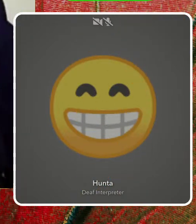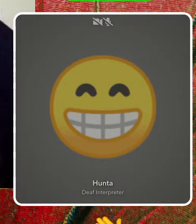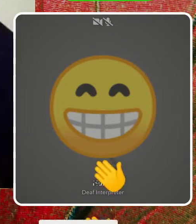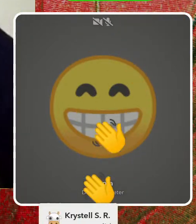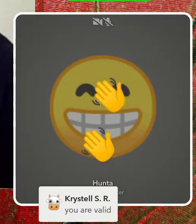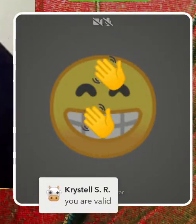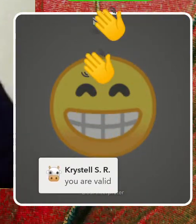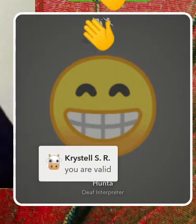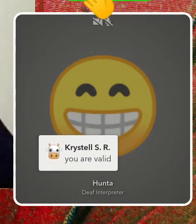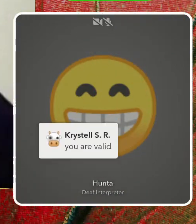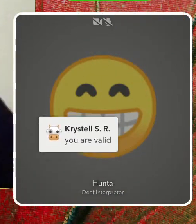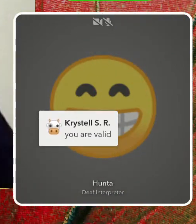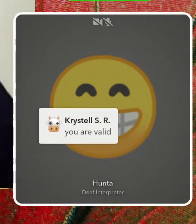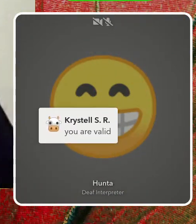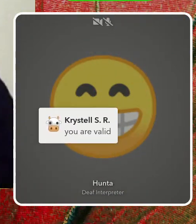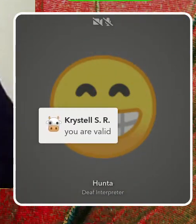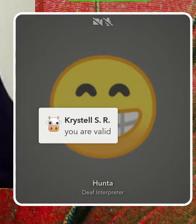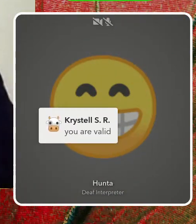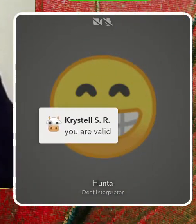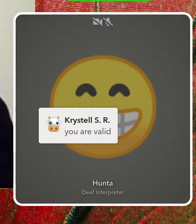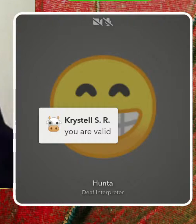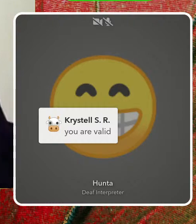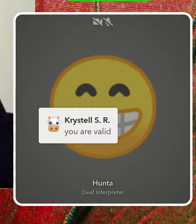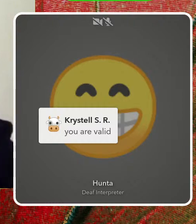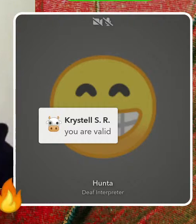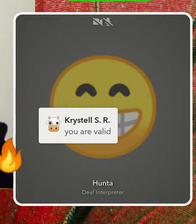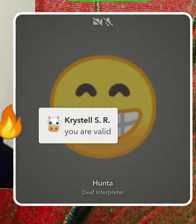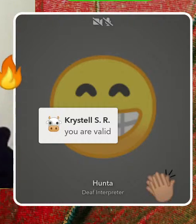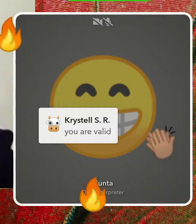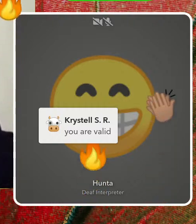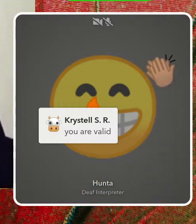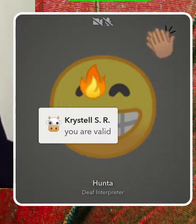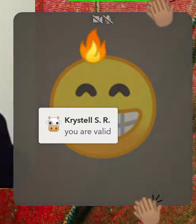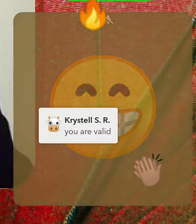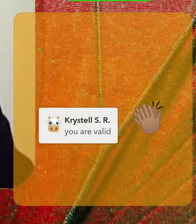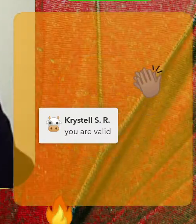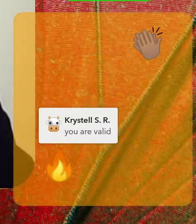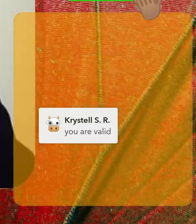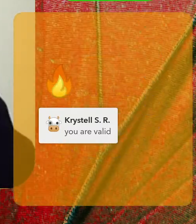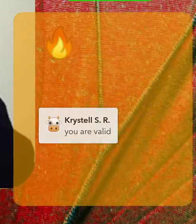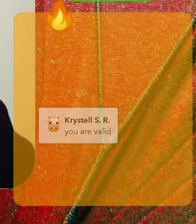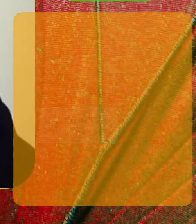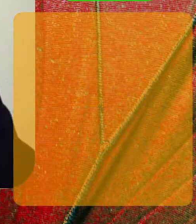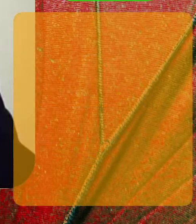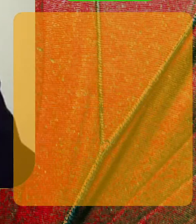Yeah. Lovely, lovely, lovely, lovely. Lovely.